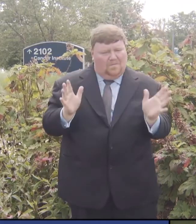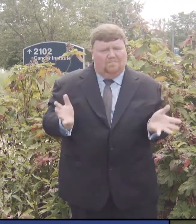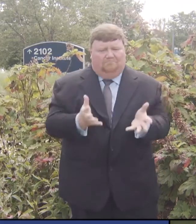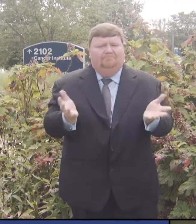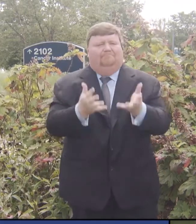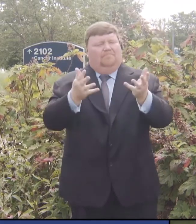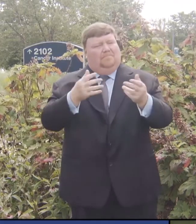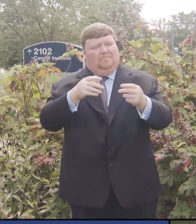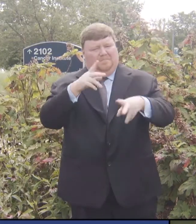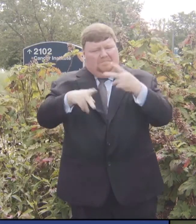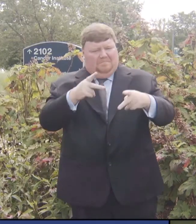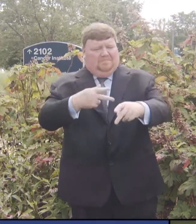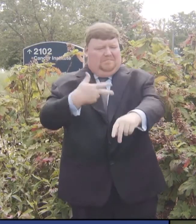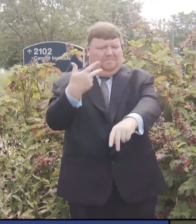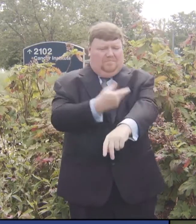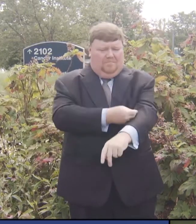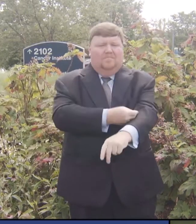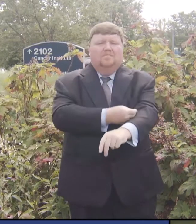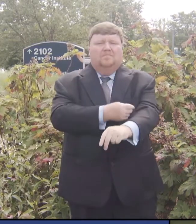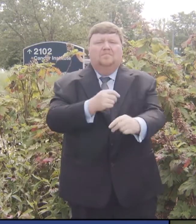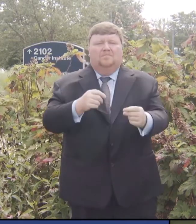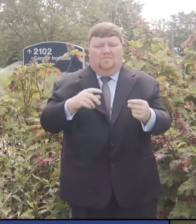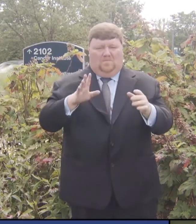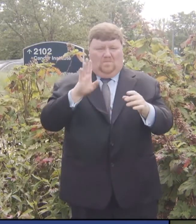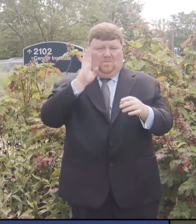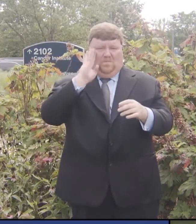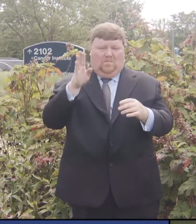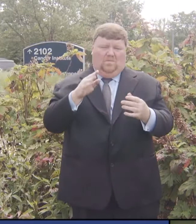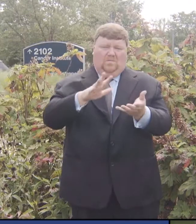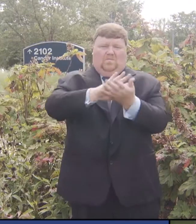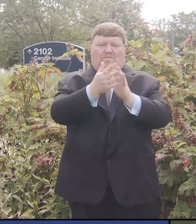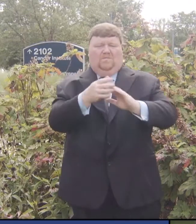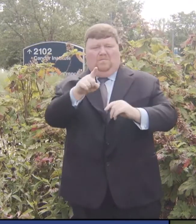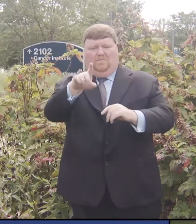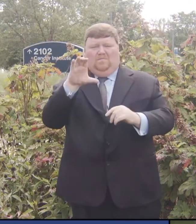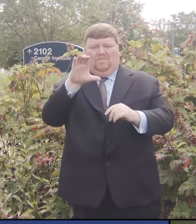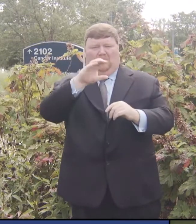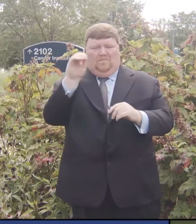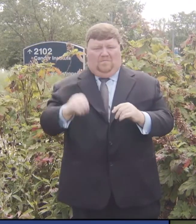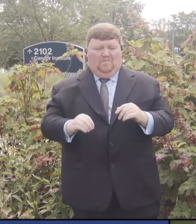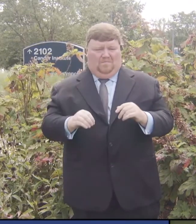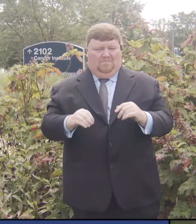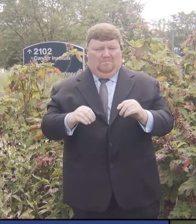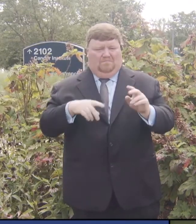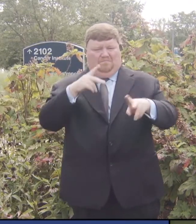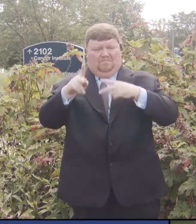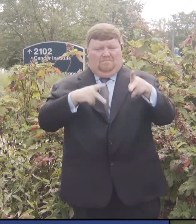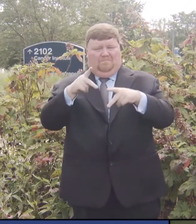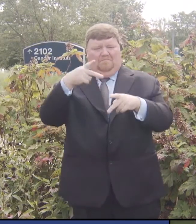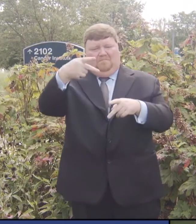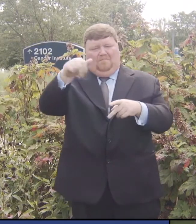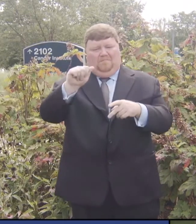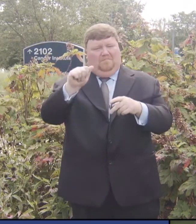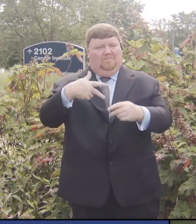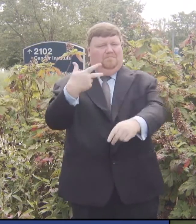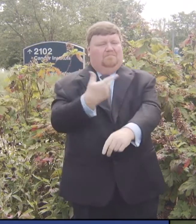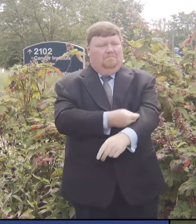to vaccinate all Pennsylvanians so that we can reach 100% of eligible Pennsylvanians being vaccinated.